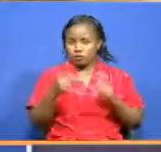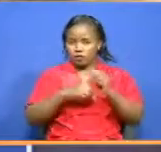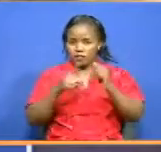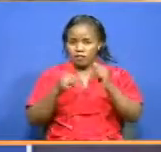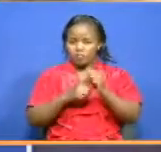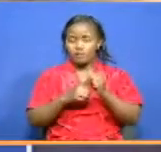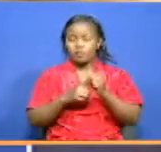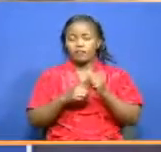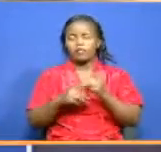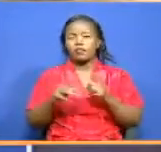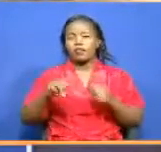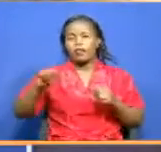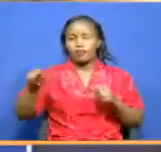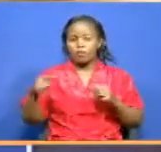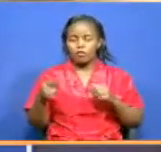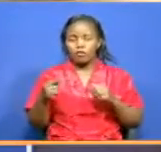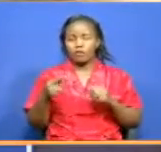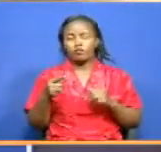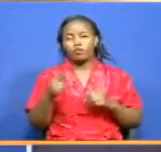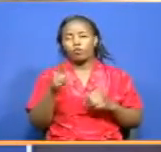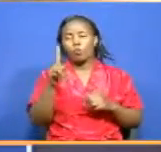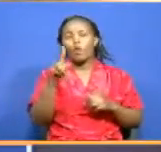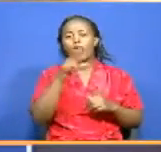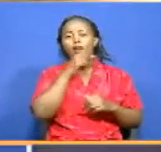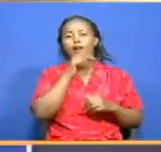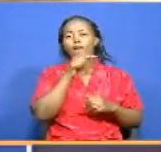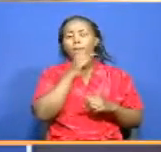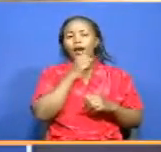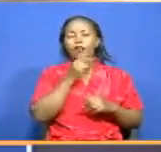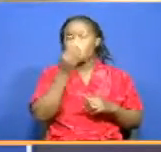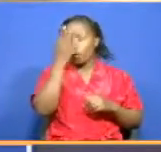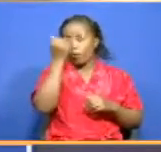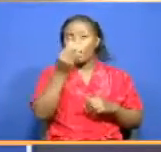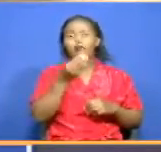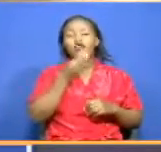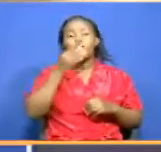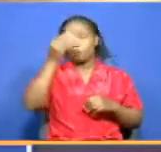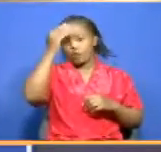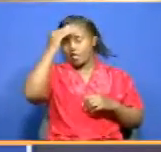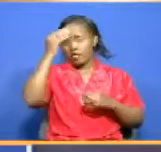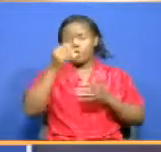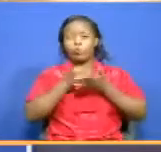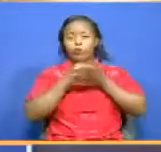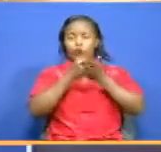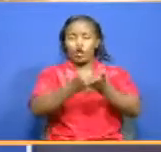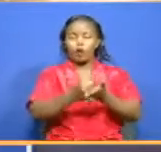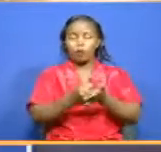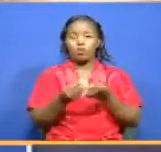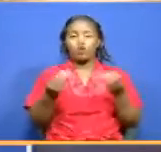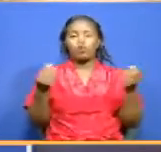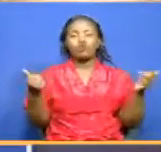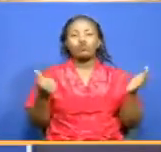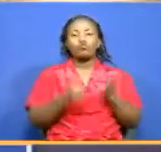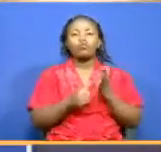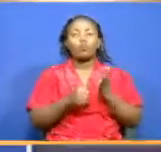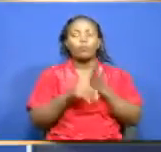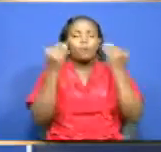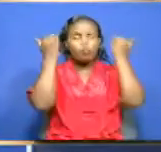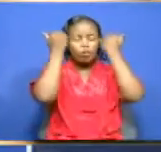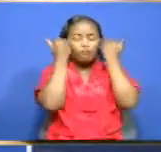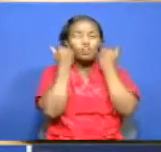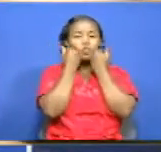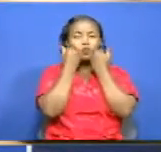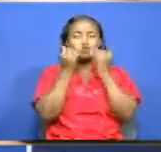21,266,718 shillings from Francis Gachanja on pretense he was in position to help him to sort out a court case with the Kenya Power Company.